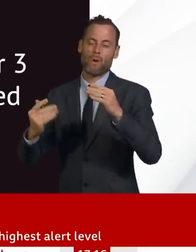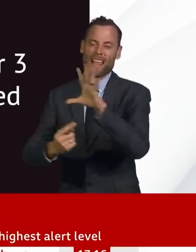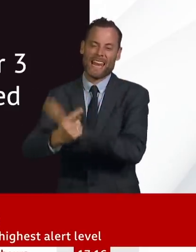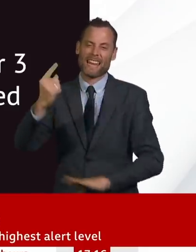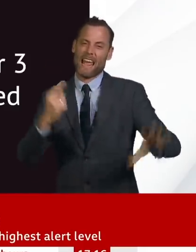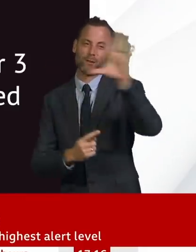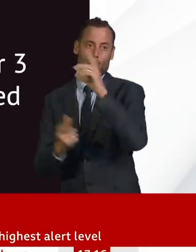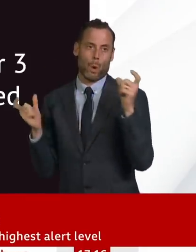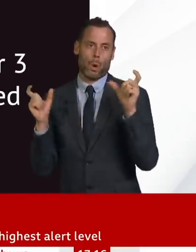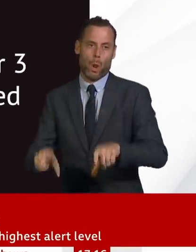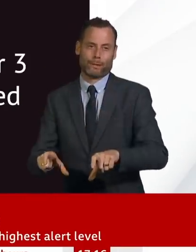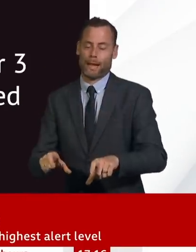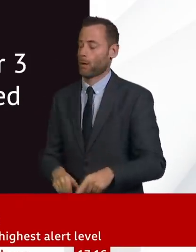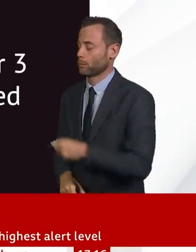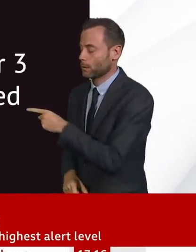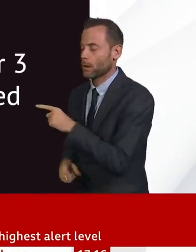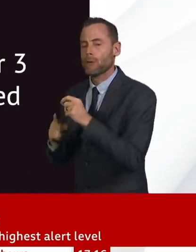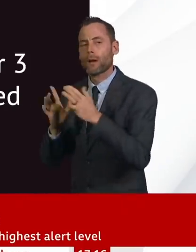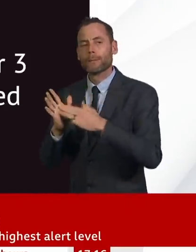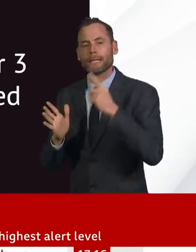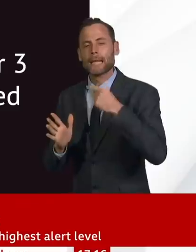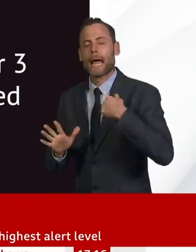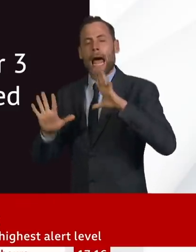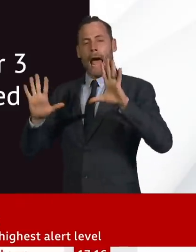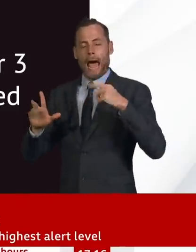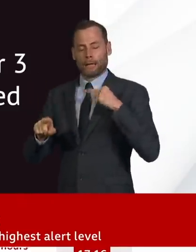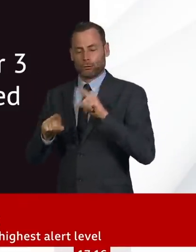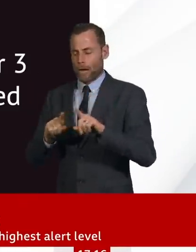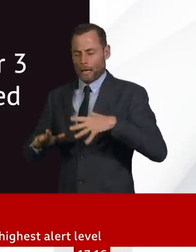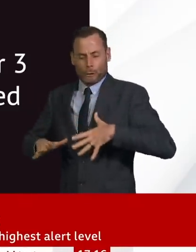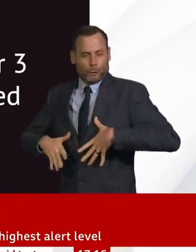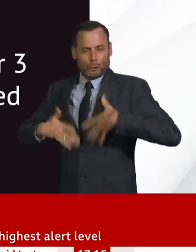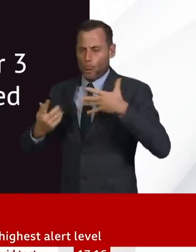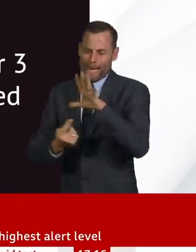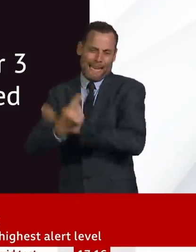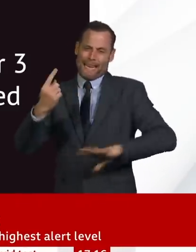that's Jake. So that's Jake from Chester on the video.